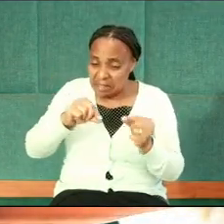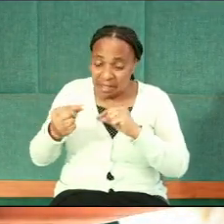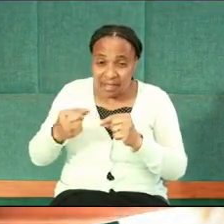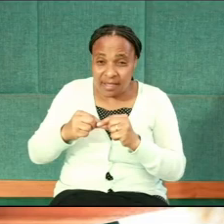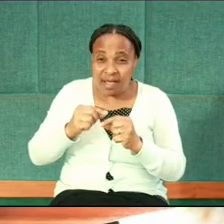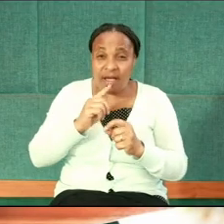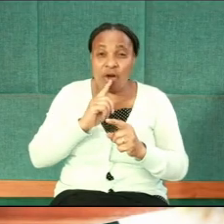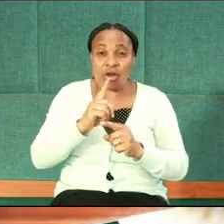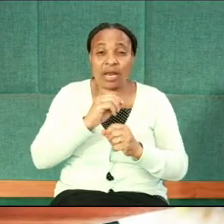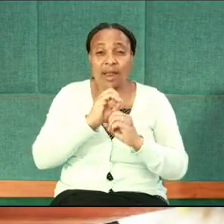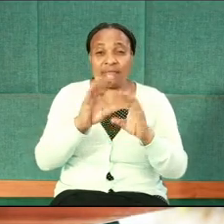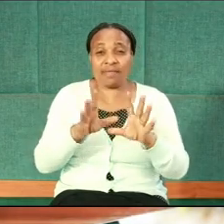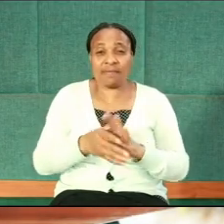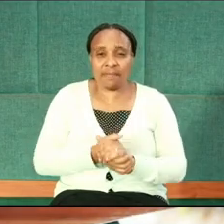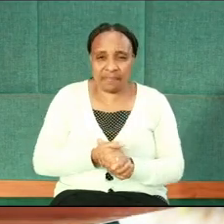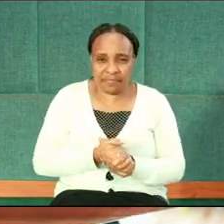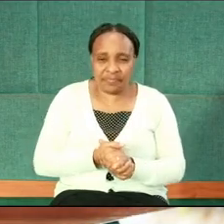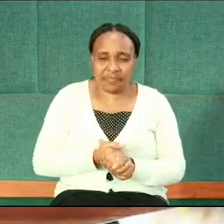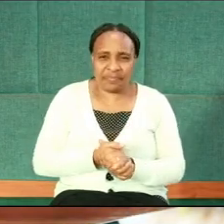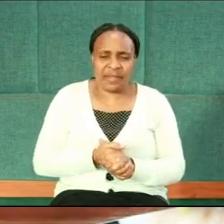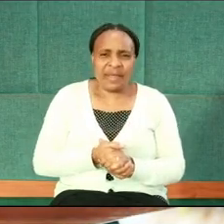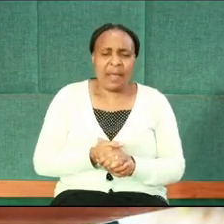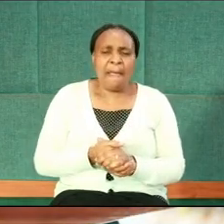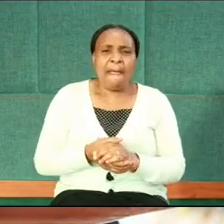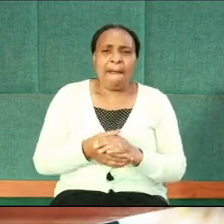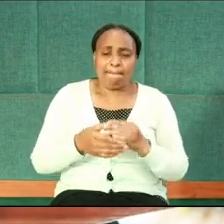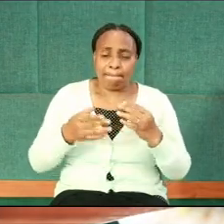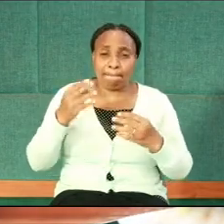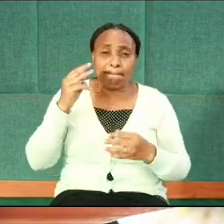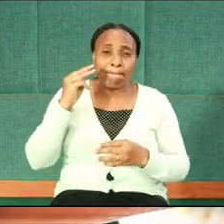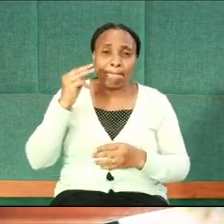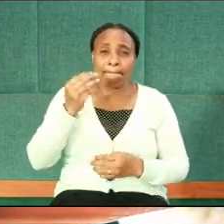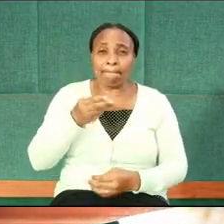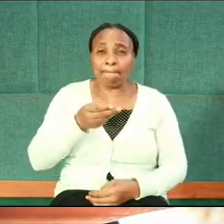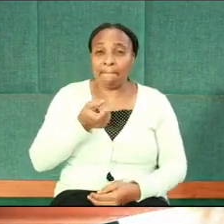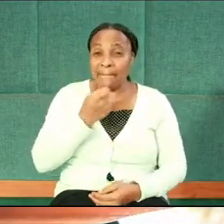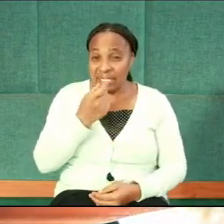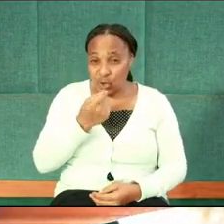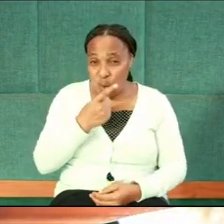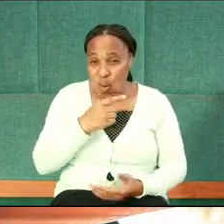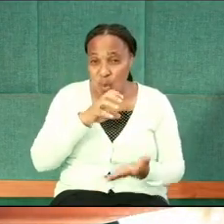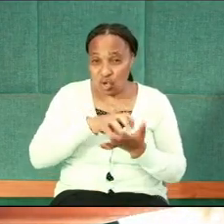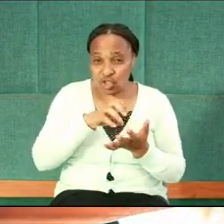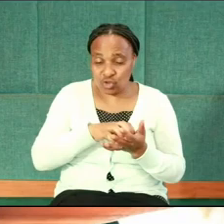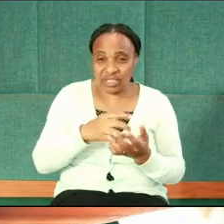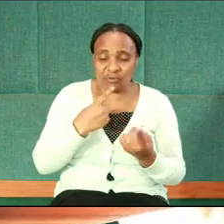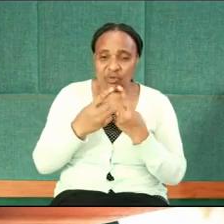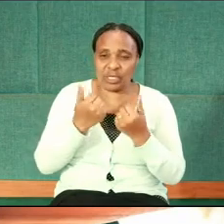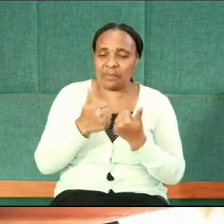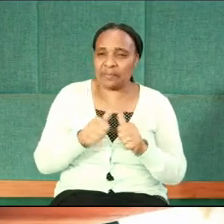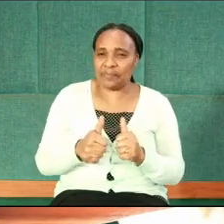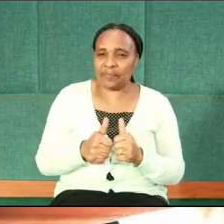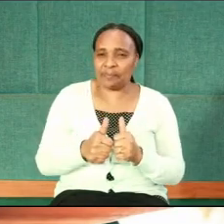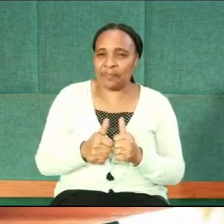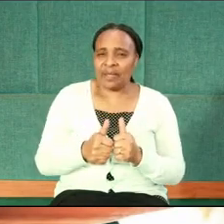addressed. Medical conditions, I think I mentioned this. What do I mean?